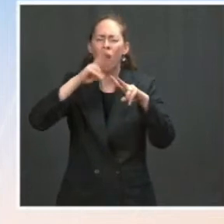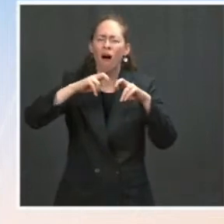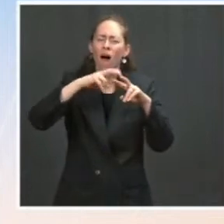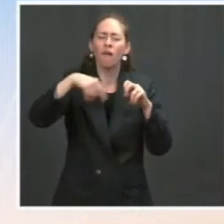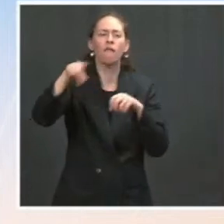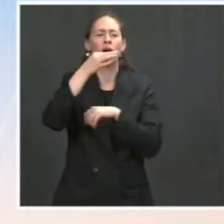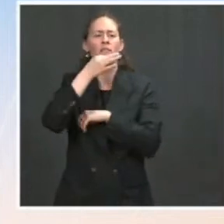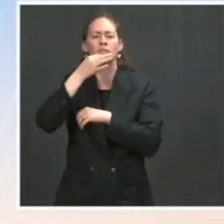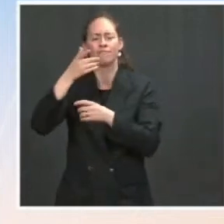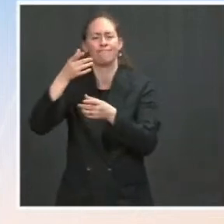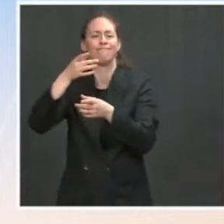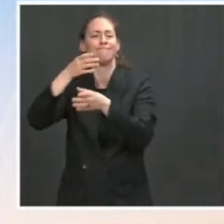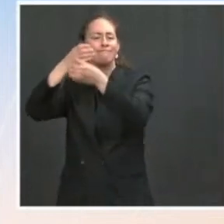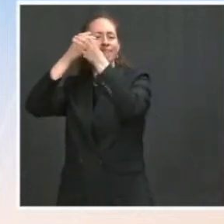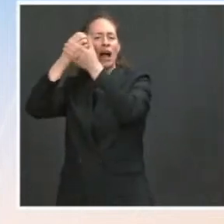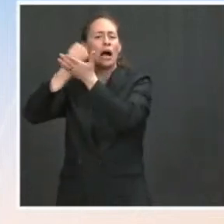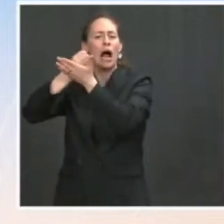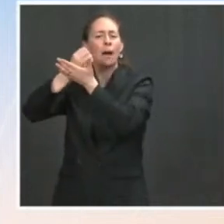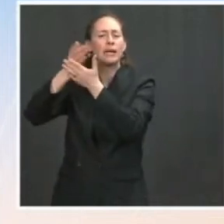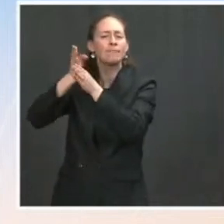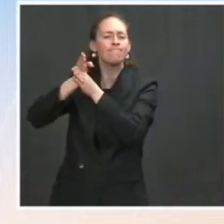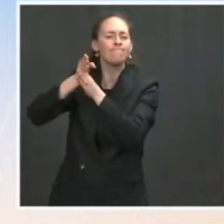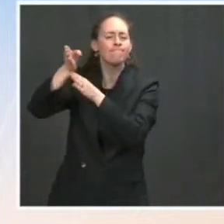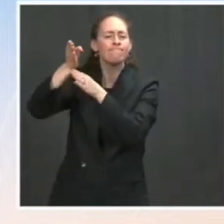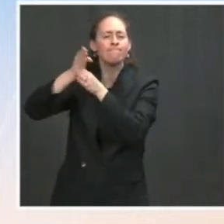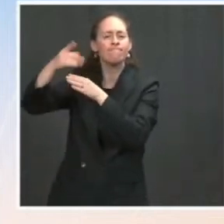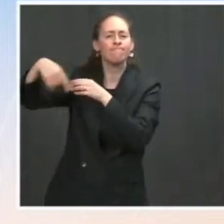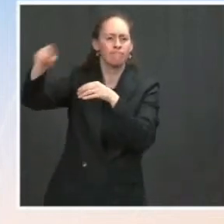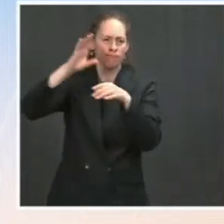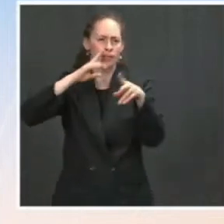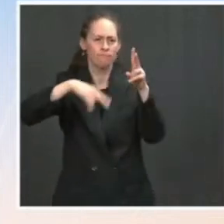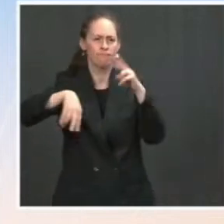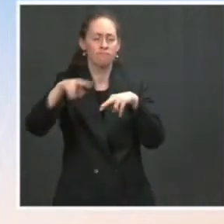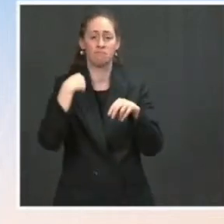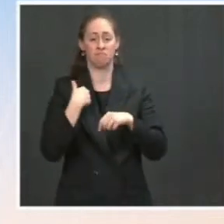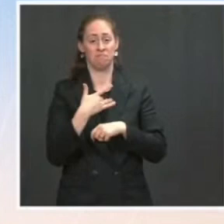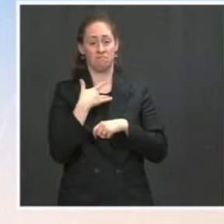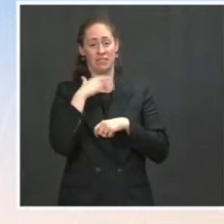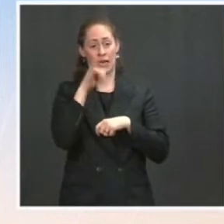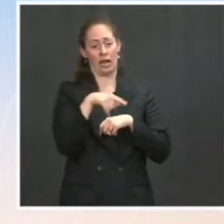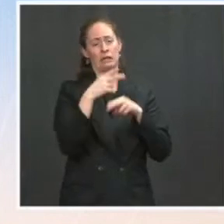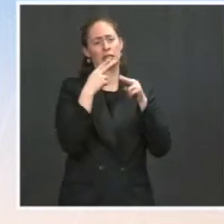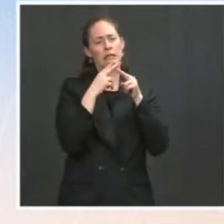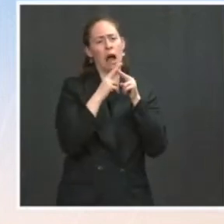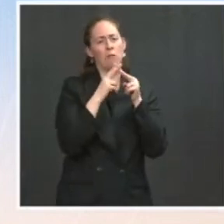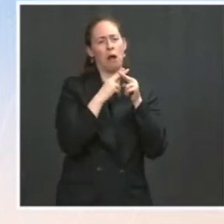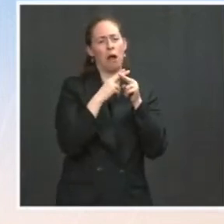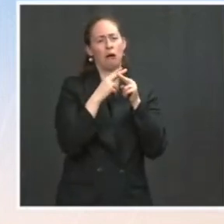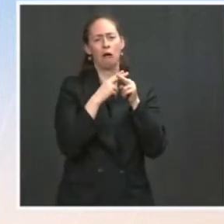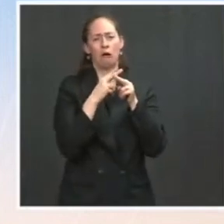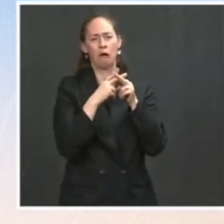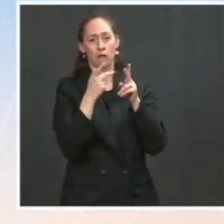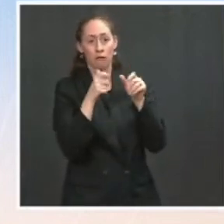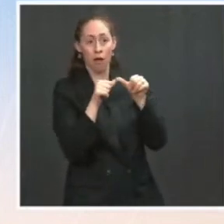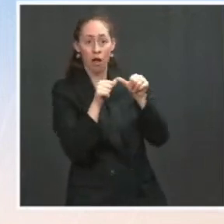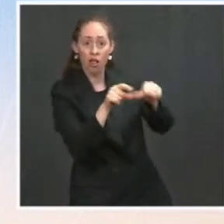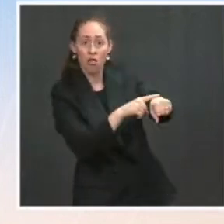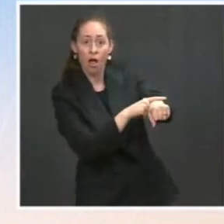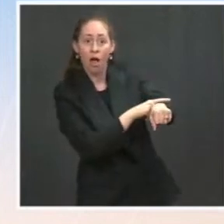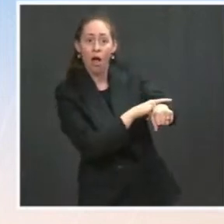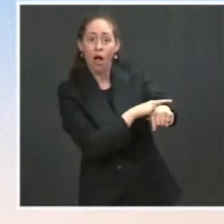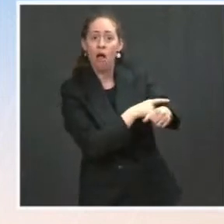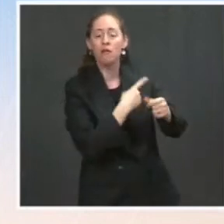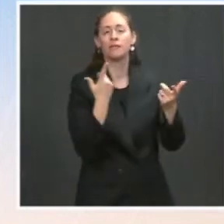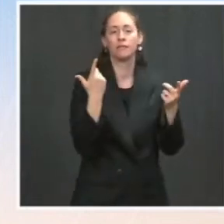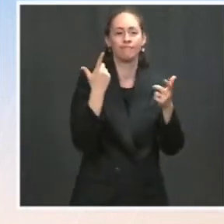be temporary, transitory, however you want to refer to it. But they're looking at it closely, but I don't have any projections on that to make from here today. Can I ask a little bit more